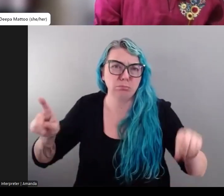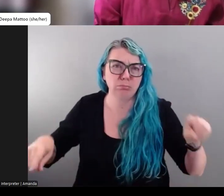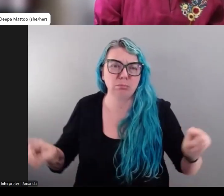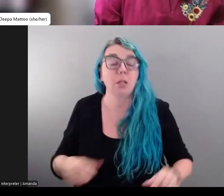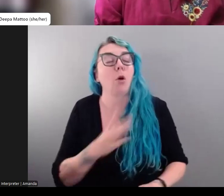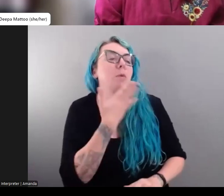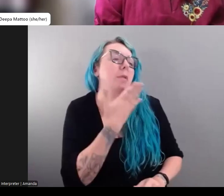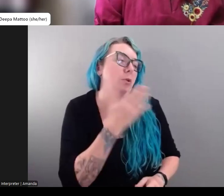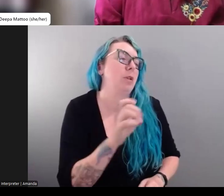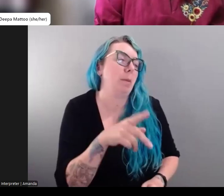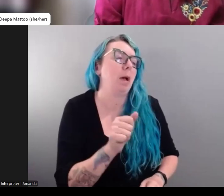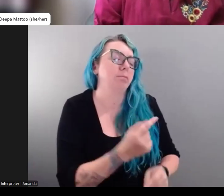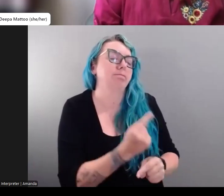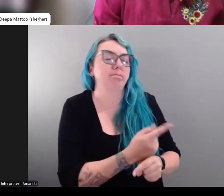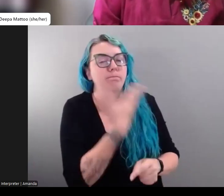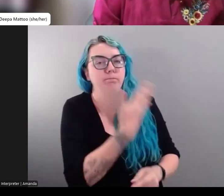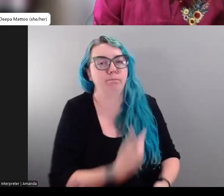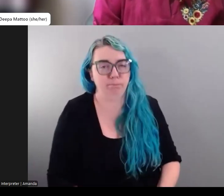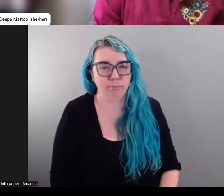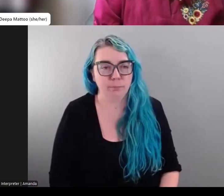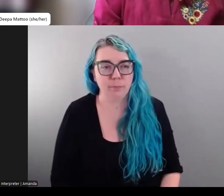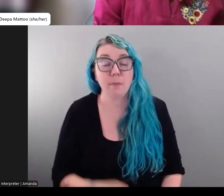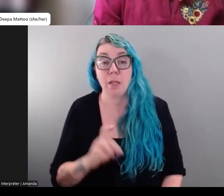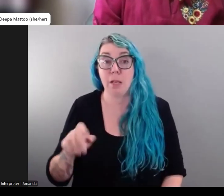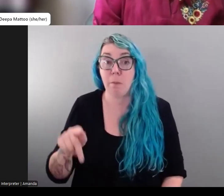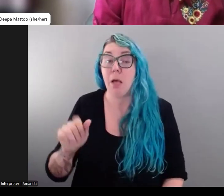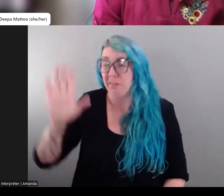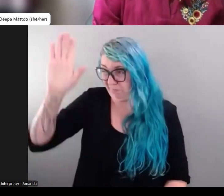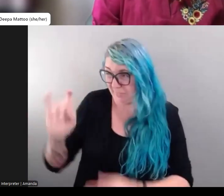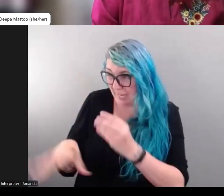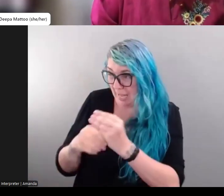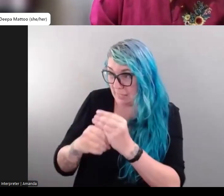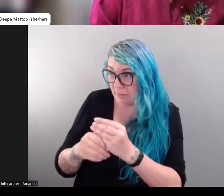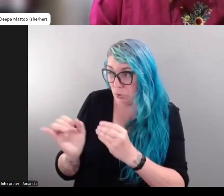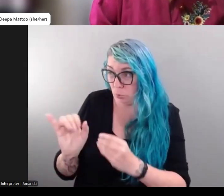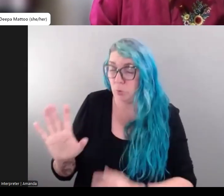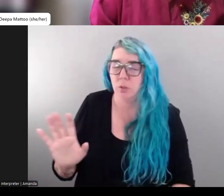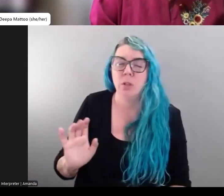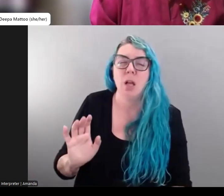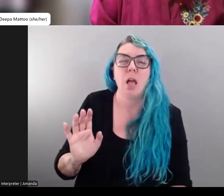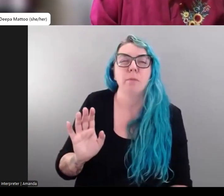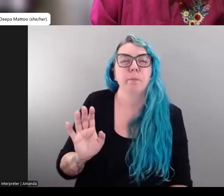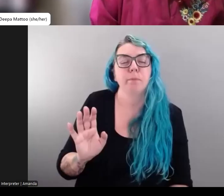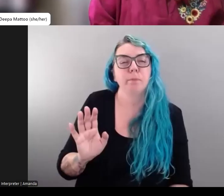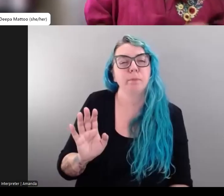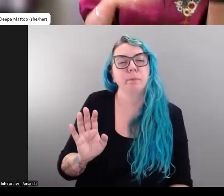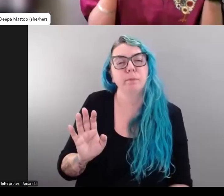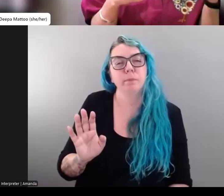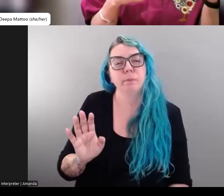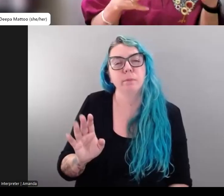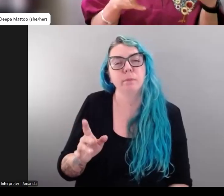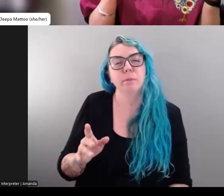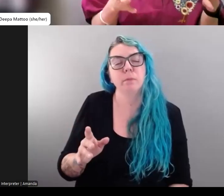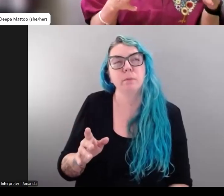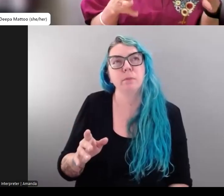Yeah. So, Margarita, can I just very quickly of say, course. so uh, in the